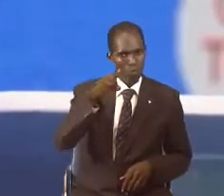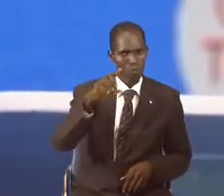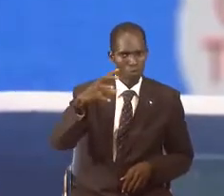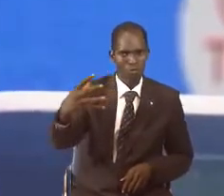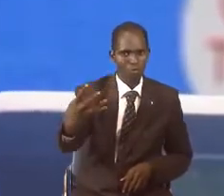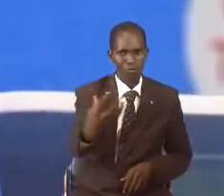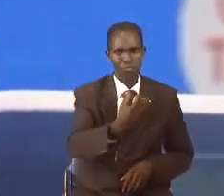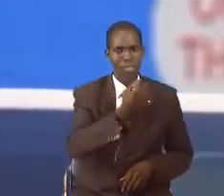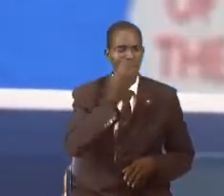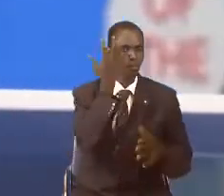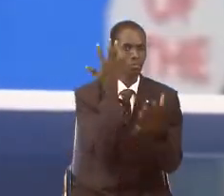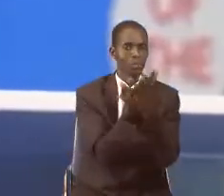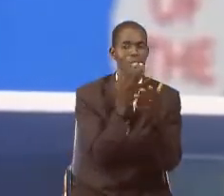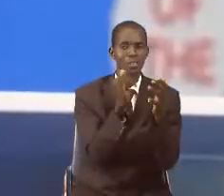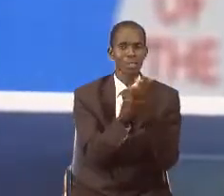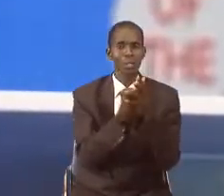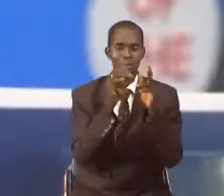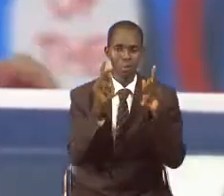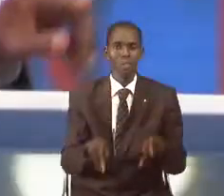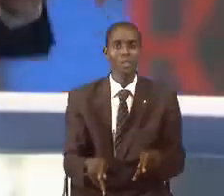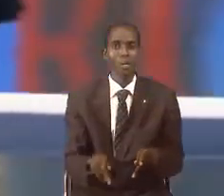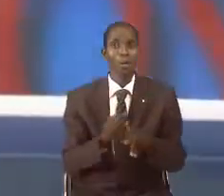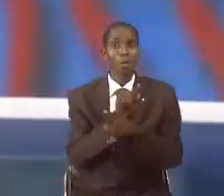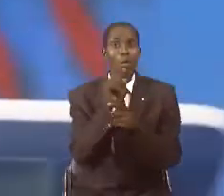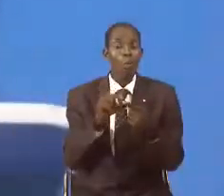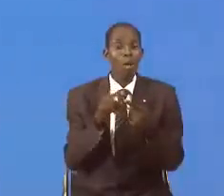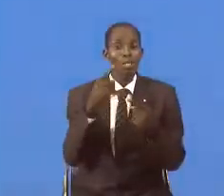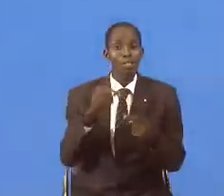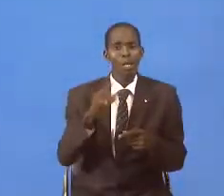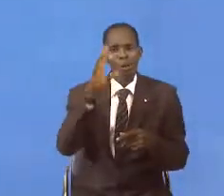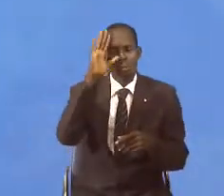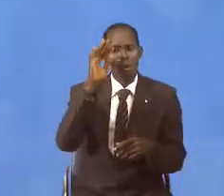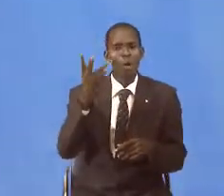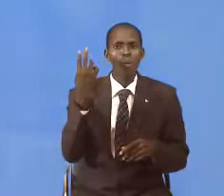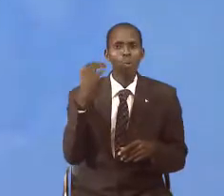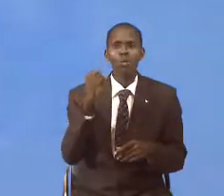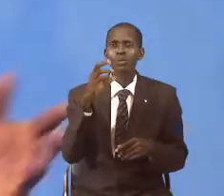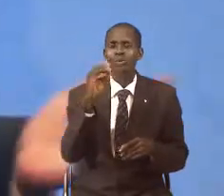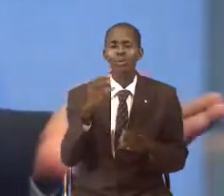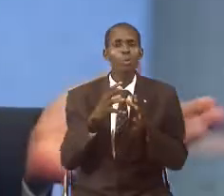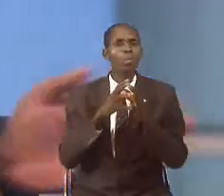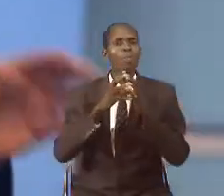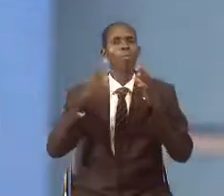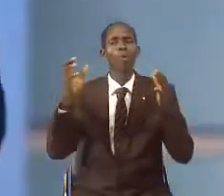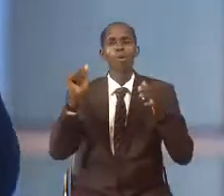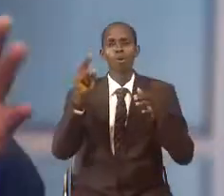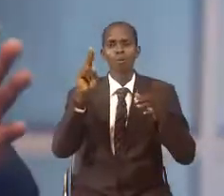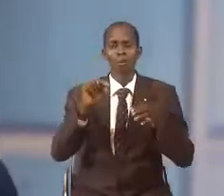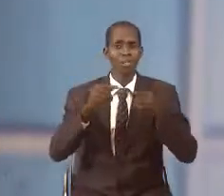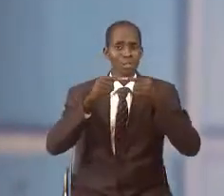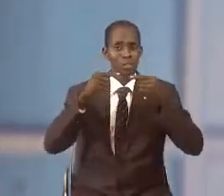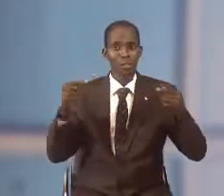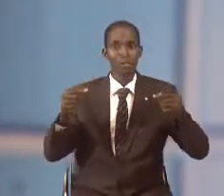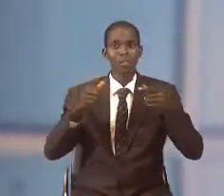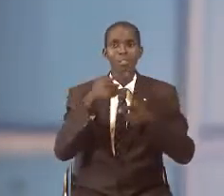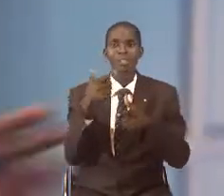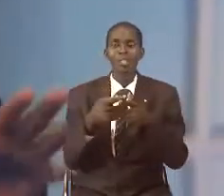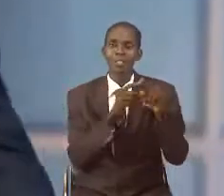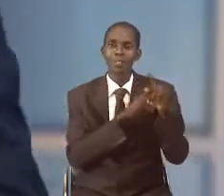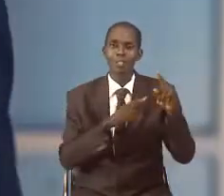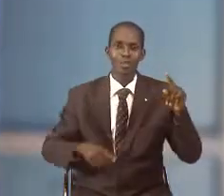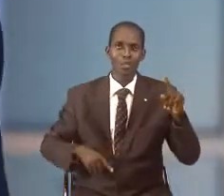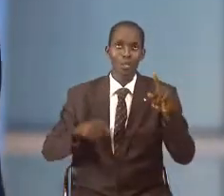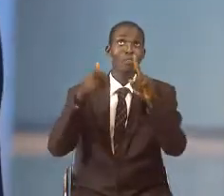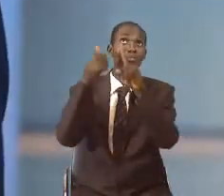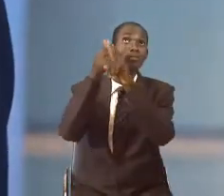You are the one I've been looking for. He'll take him and then put him in the prison. And when the man was so